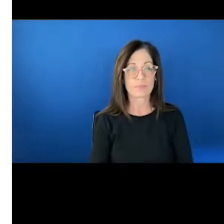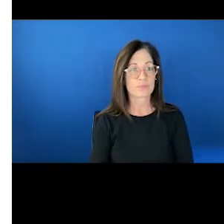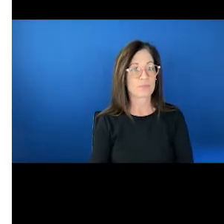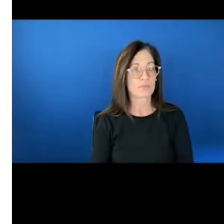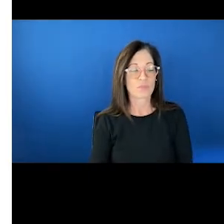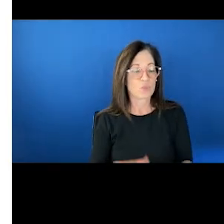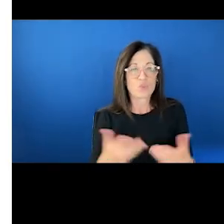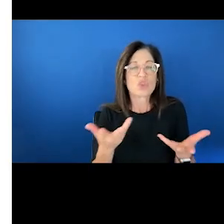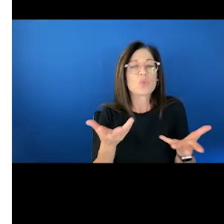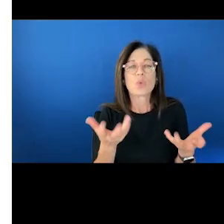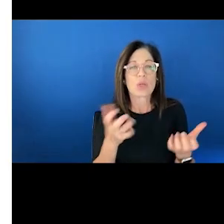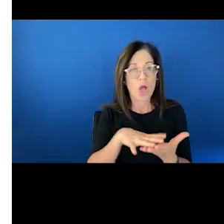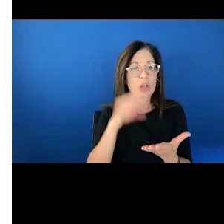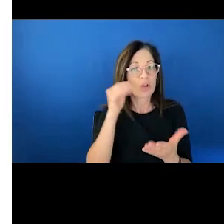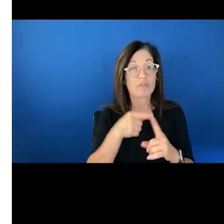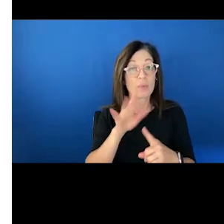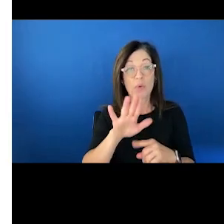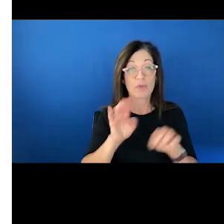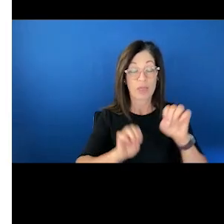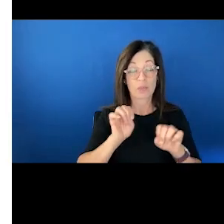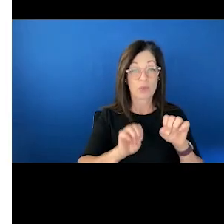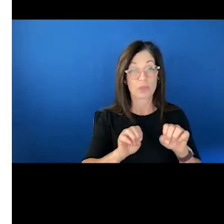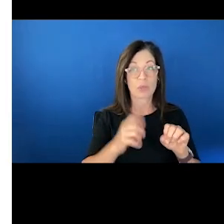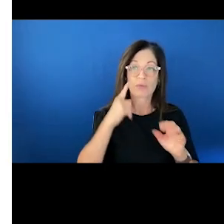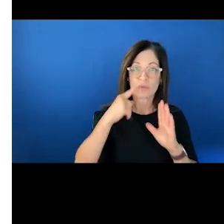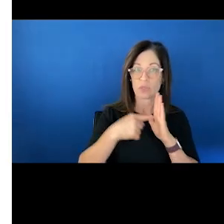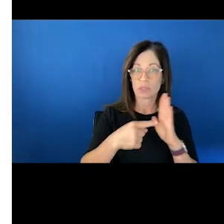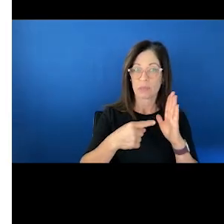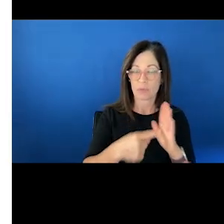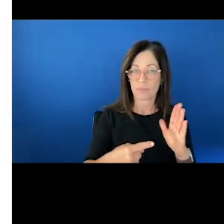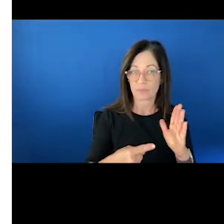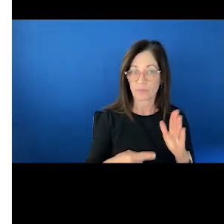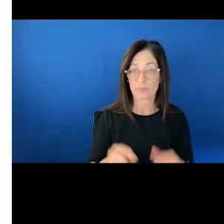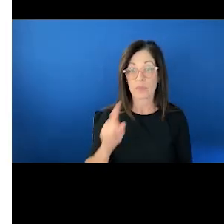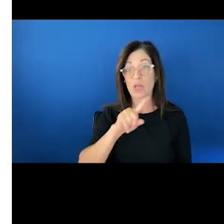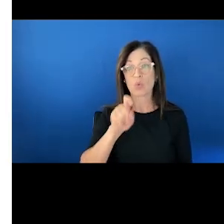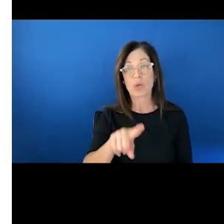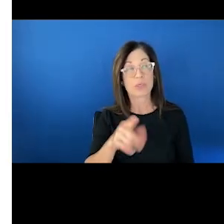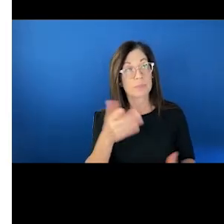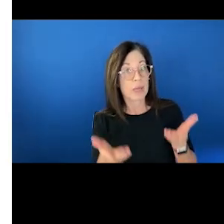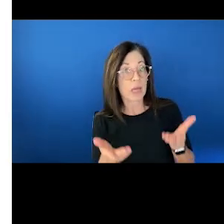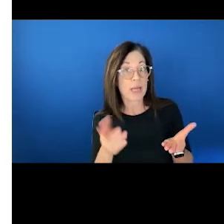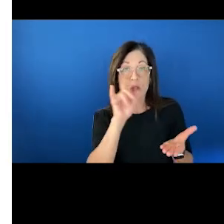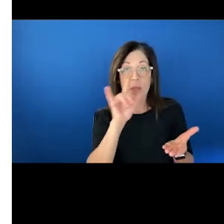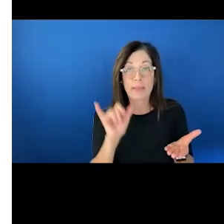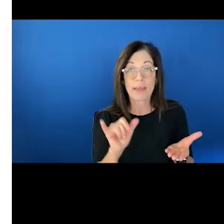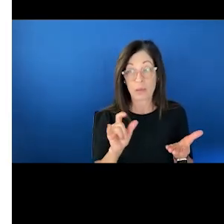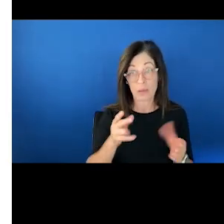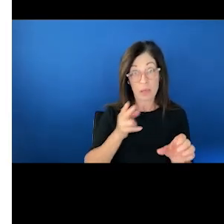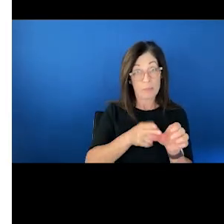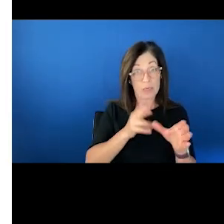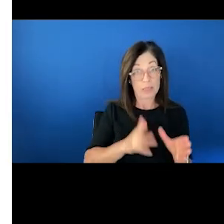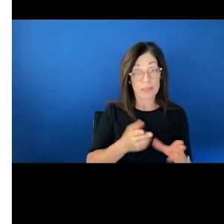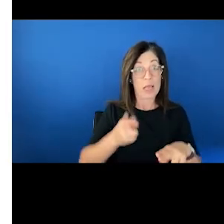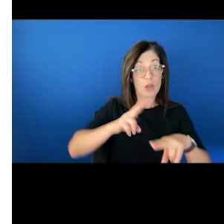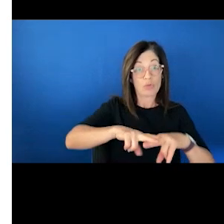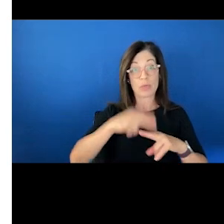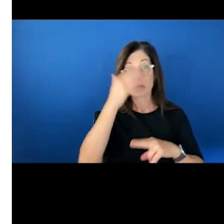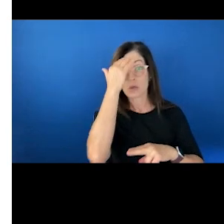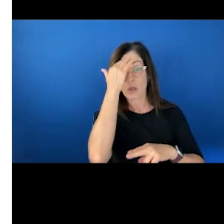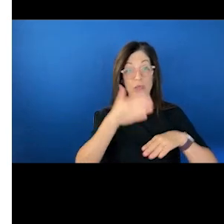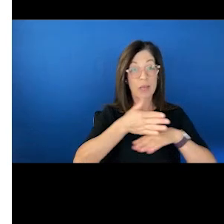What do you want to learn from your evaluation? For example, a question might be, did participants increase their